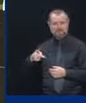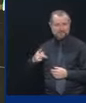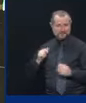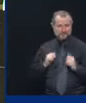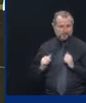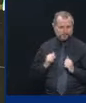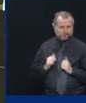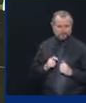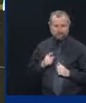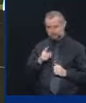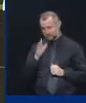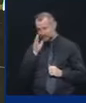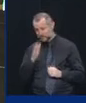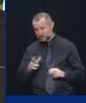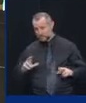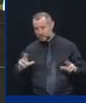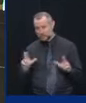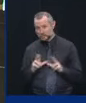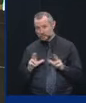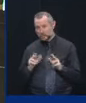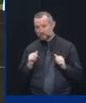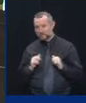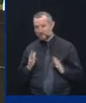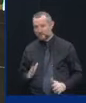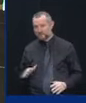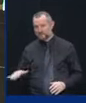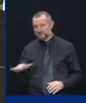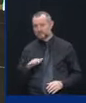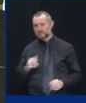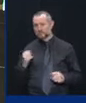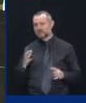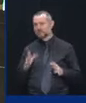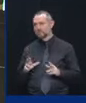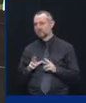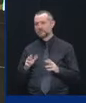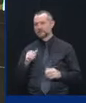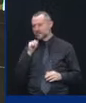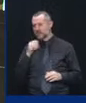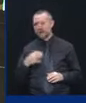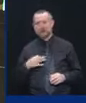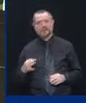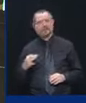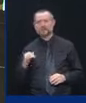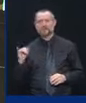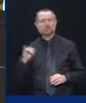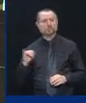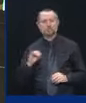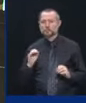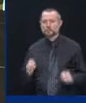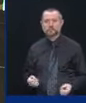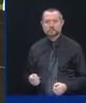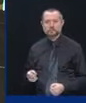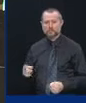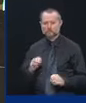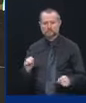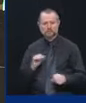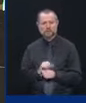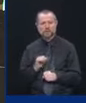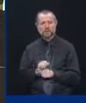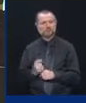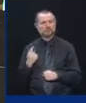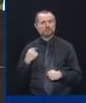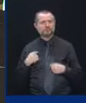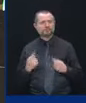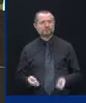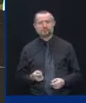union performances? As you know, many union performers now no longer qualify for their usual health insurance because they barely worked in 2020, and unions